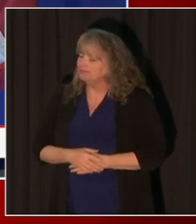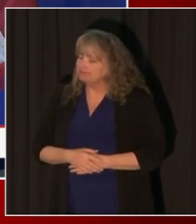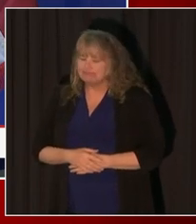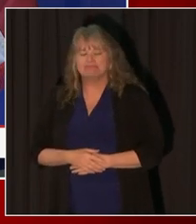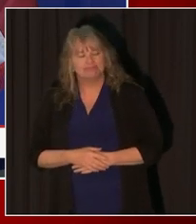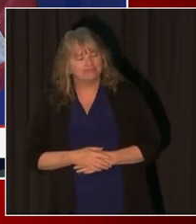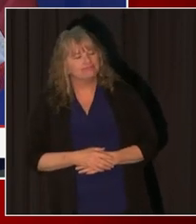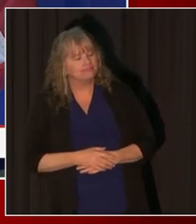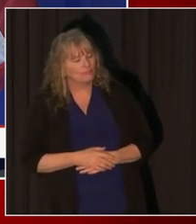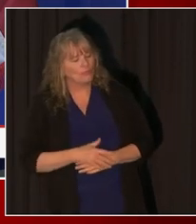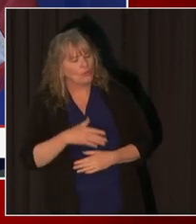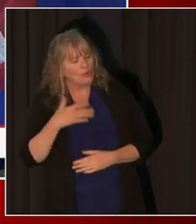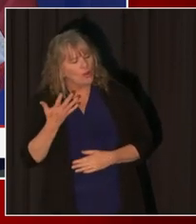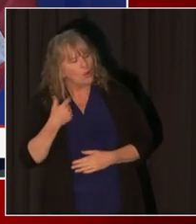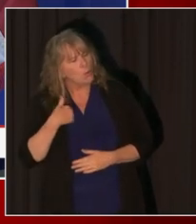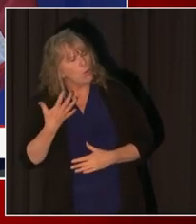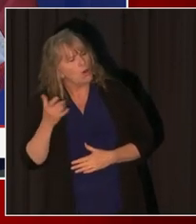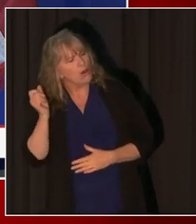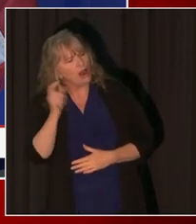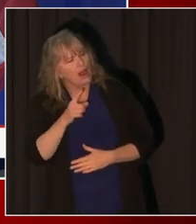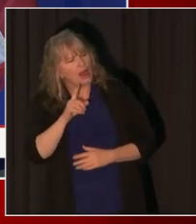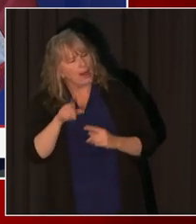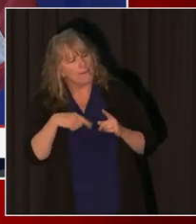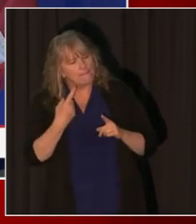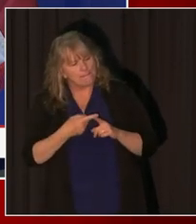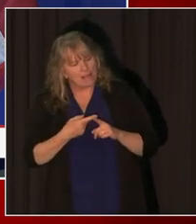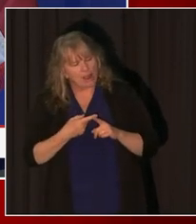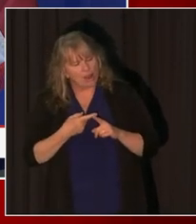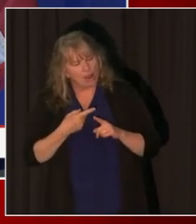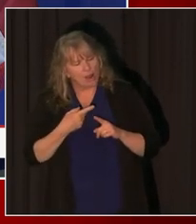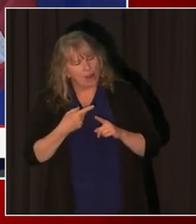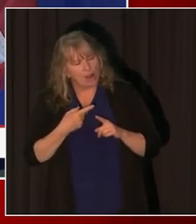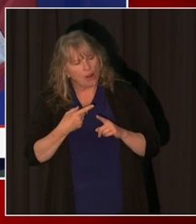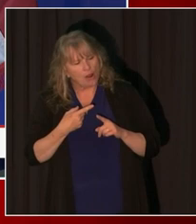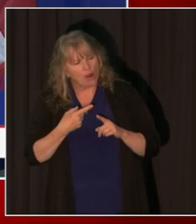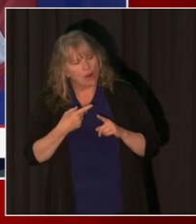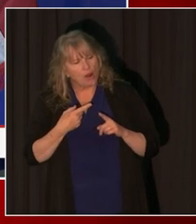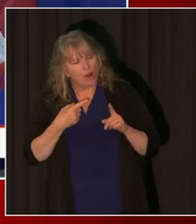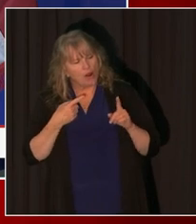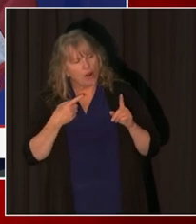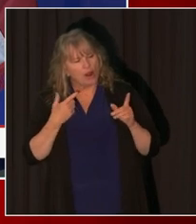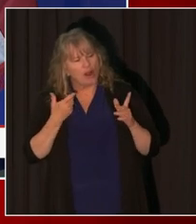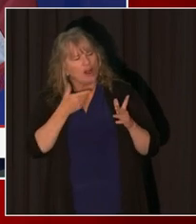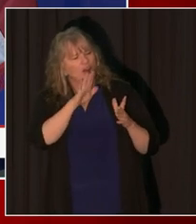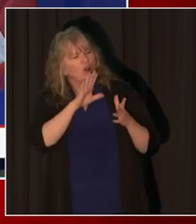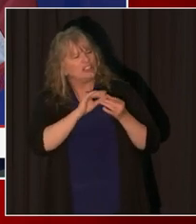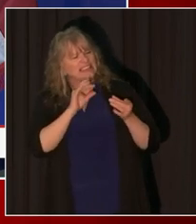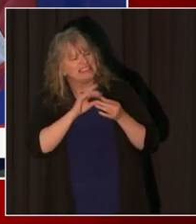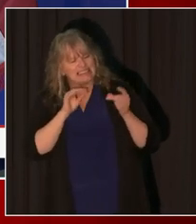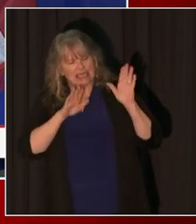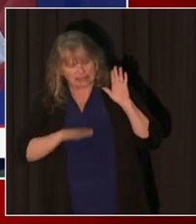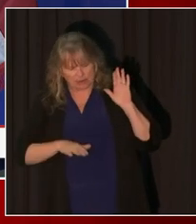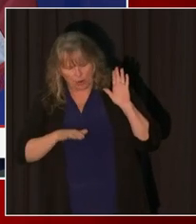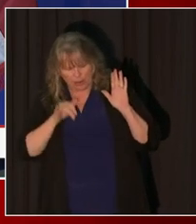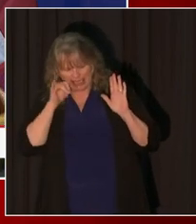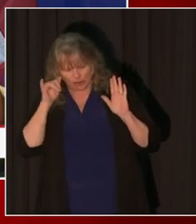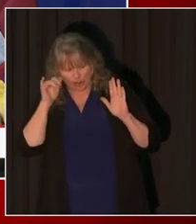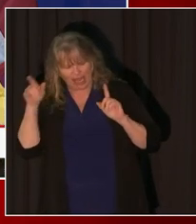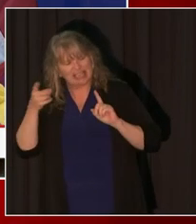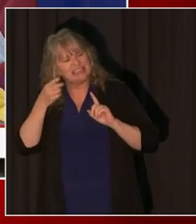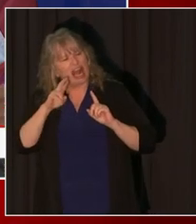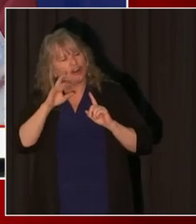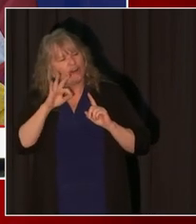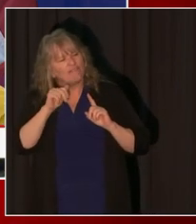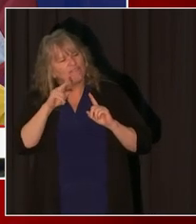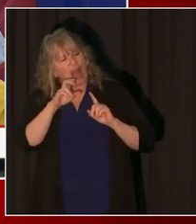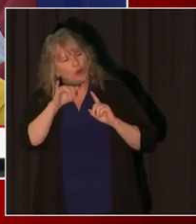Okay. I wanted to ask you about testing because in covering Dr. Fauci's testimony yesterday, one of the things Dr. Fauci said was that